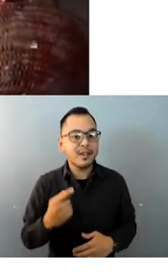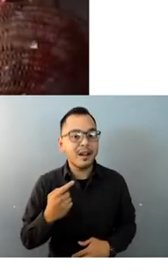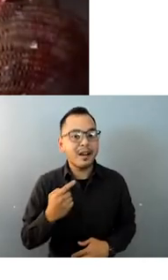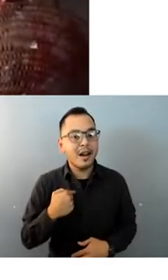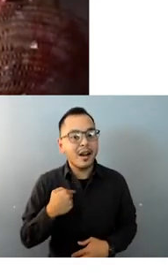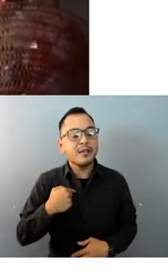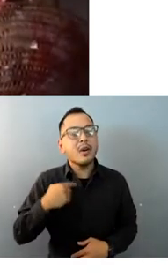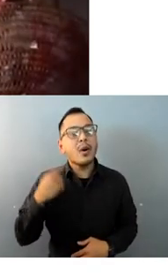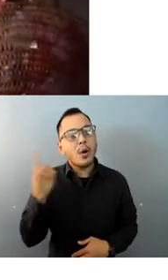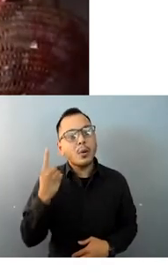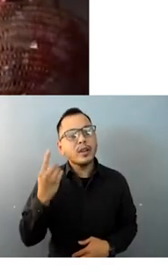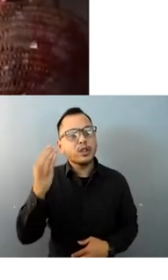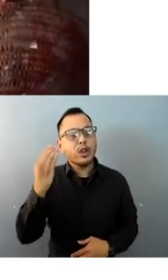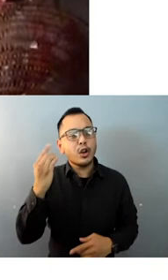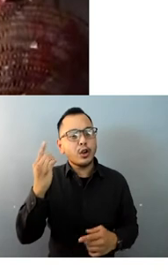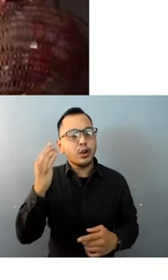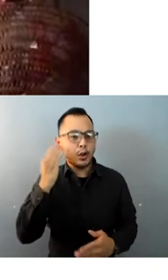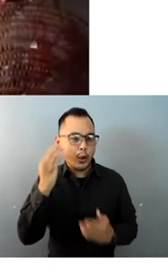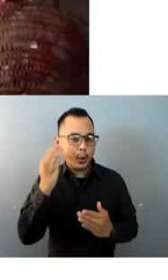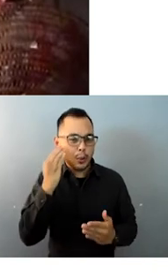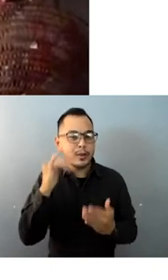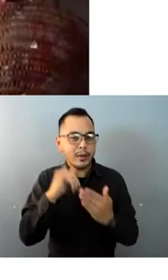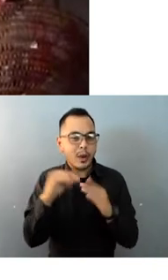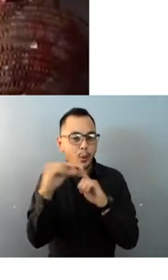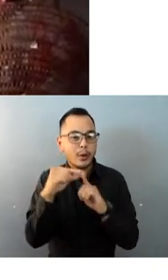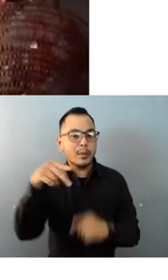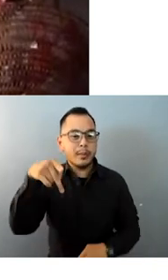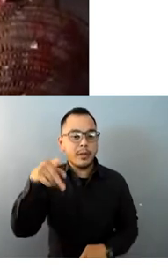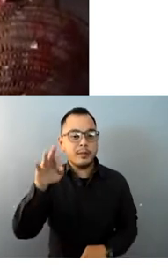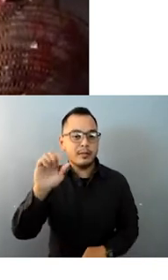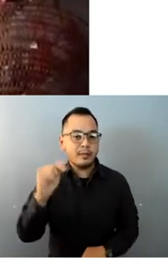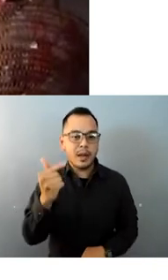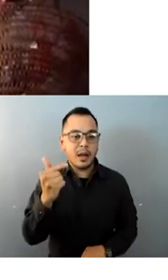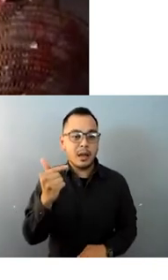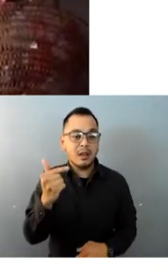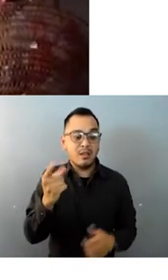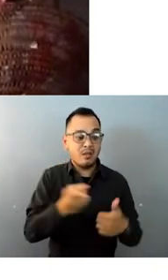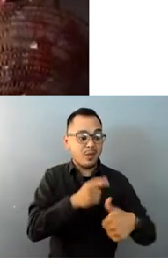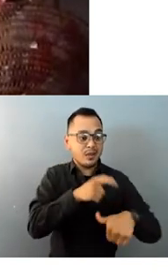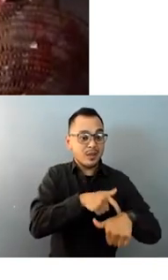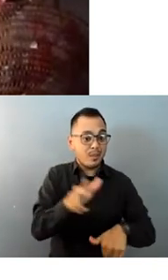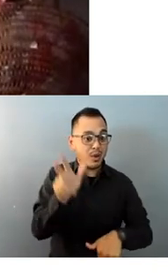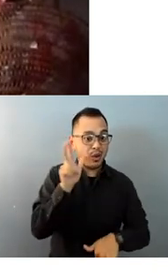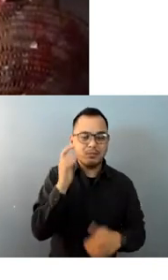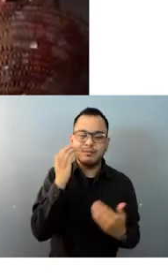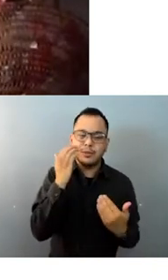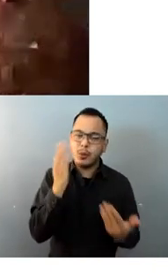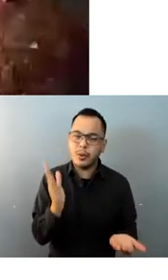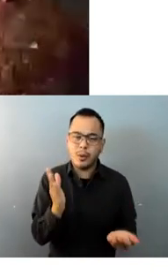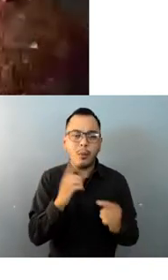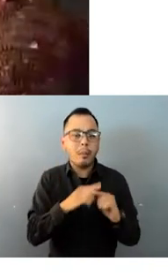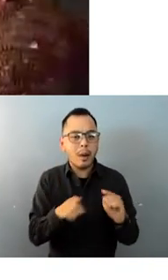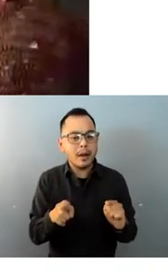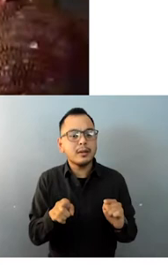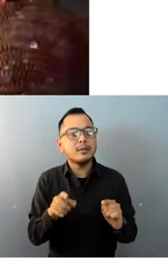I've always known the word PFLAG. I couldn't tell you when I first heard it, but I've always known of it. And